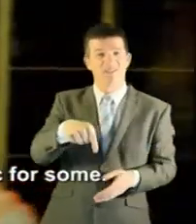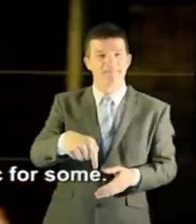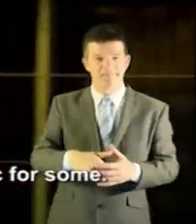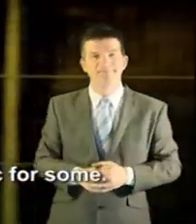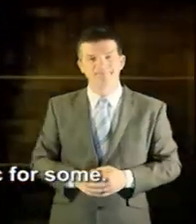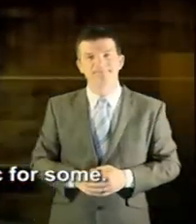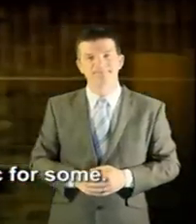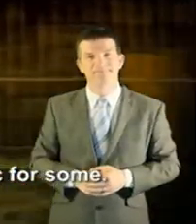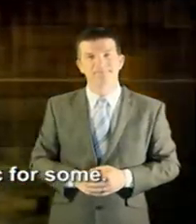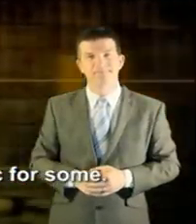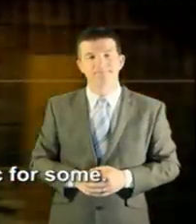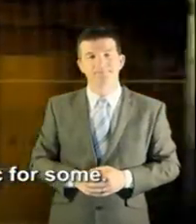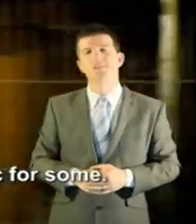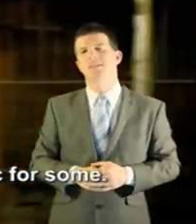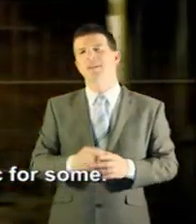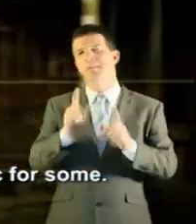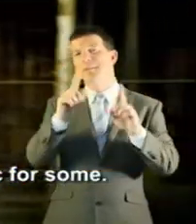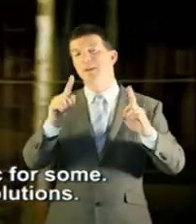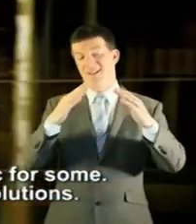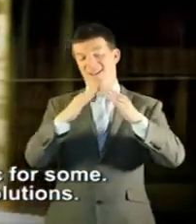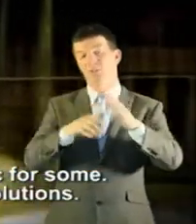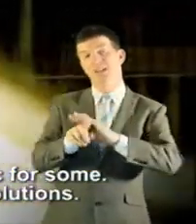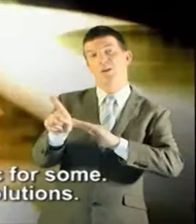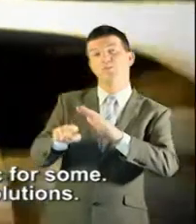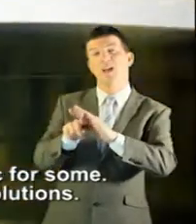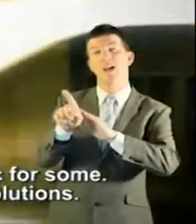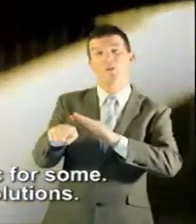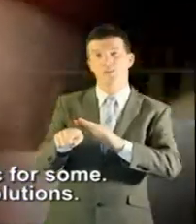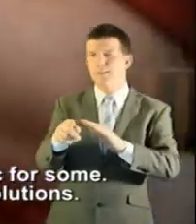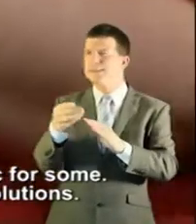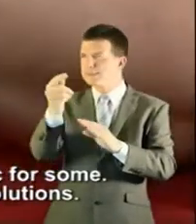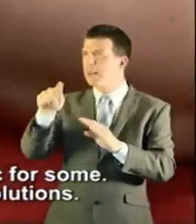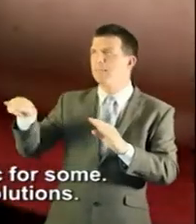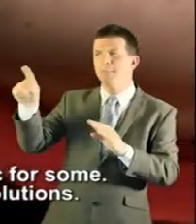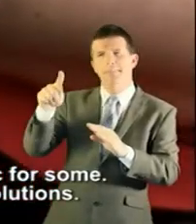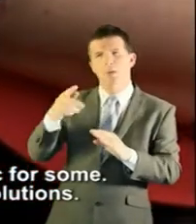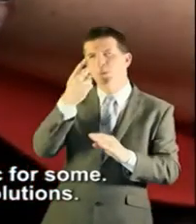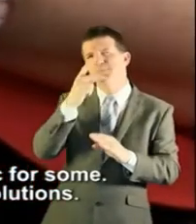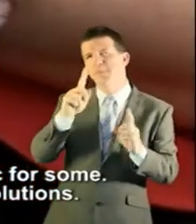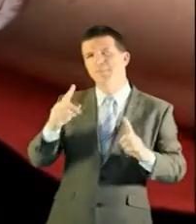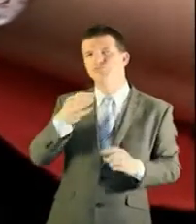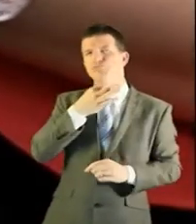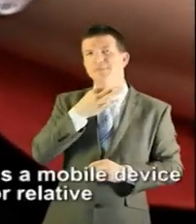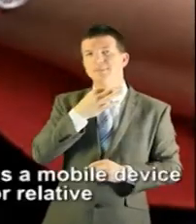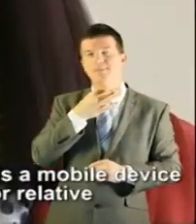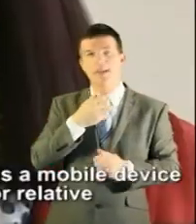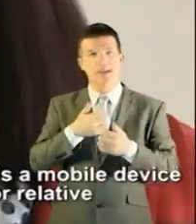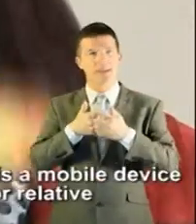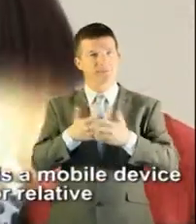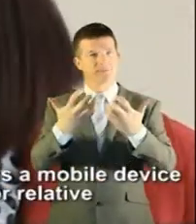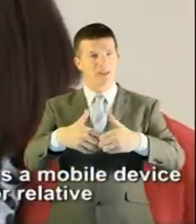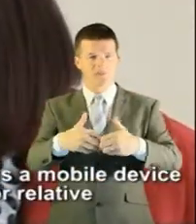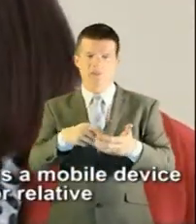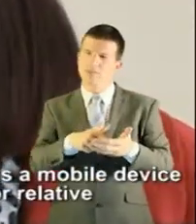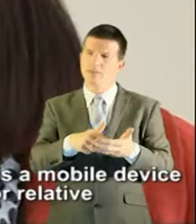Excursions away from home can also be problematic for some, and again, assistive technology can help provide some solutions. The Buddy system is